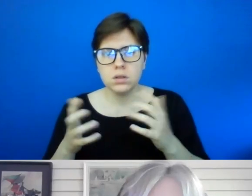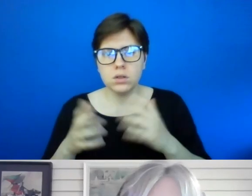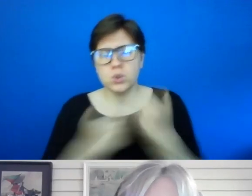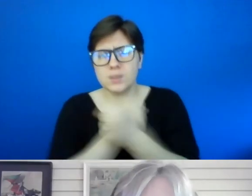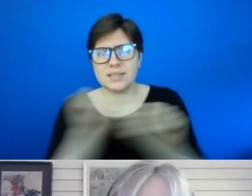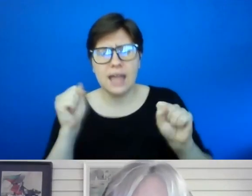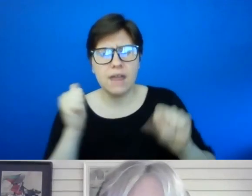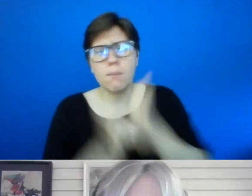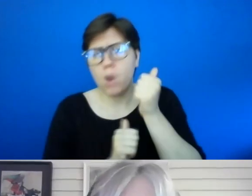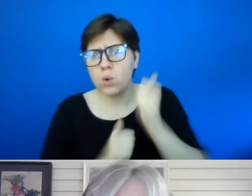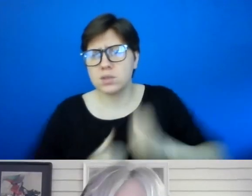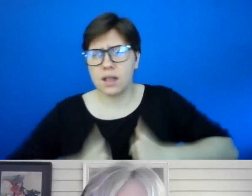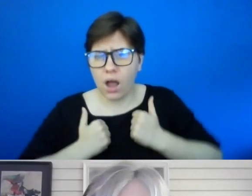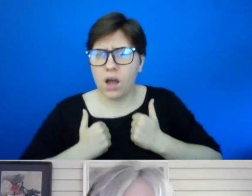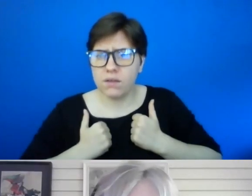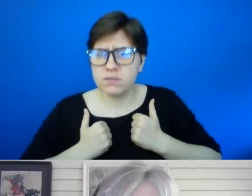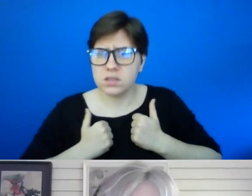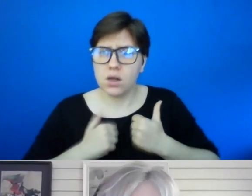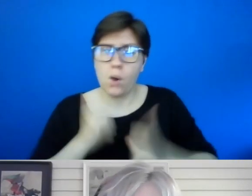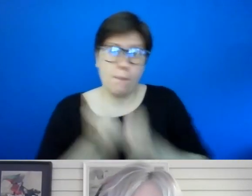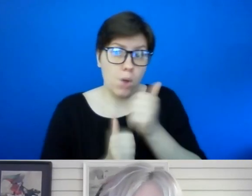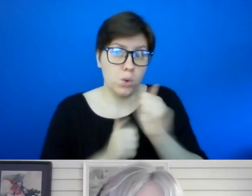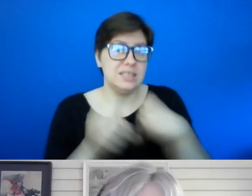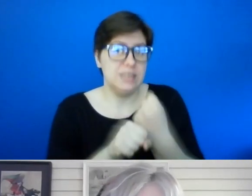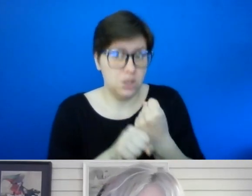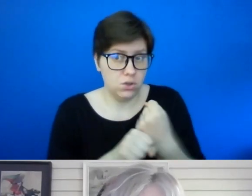most life years that we can.